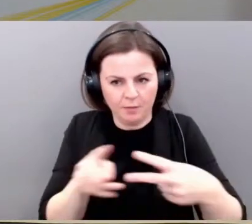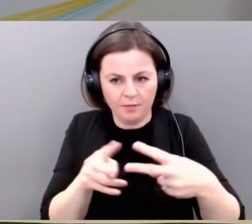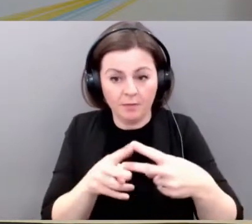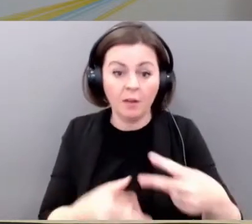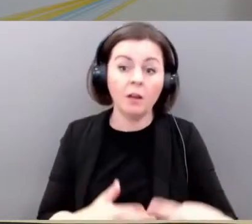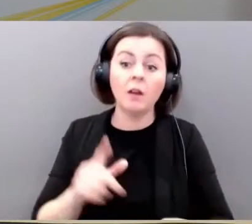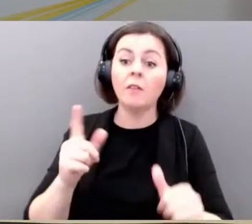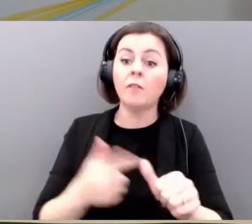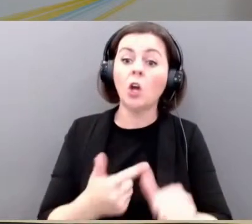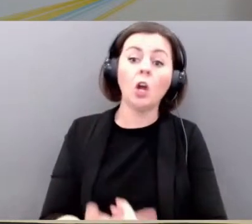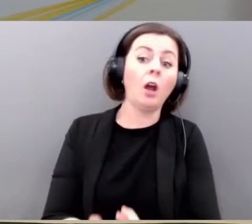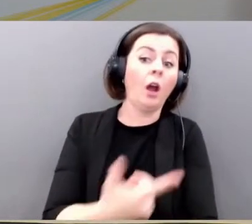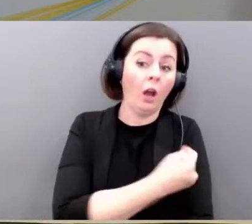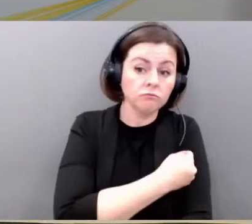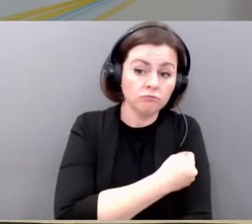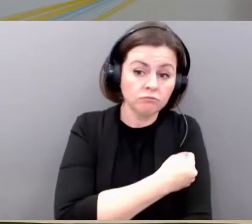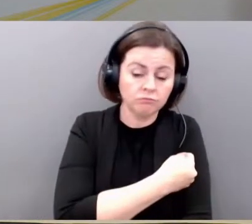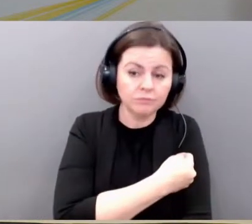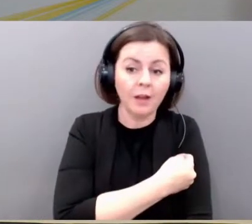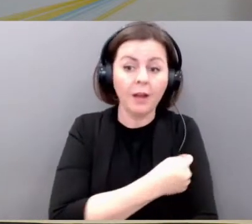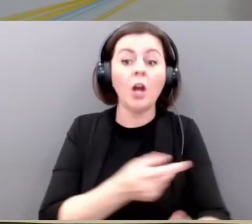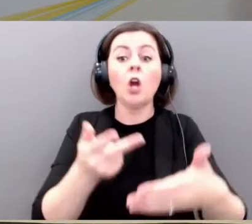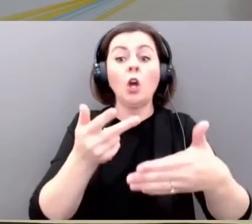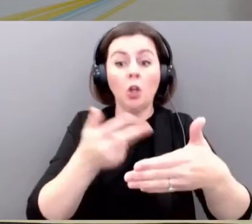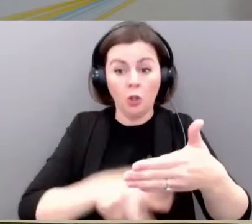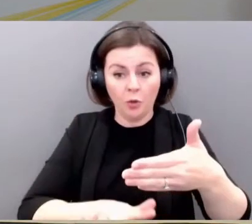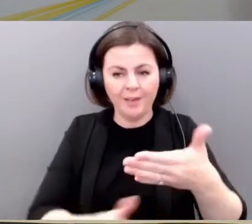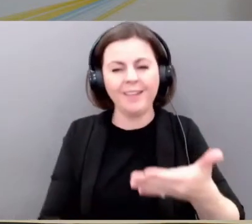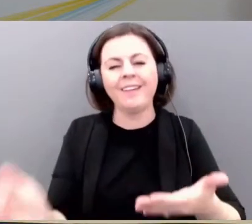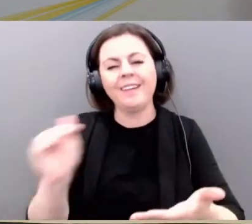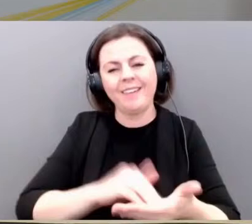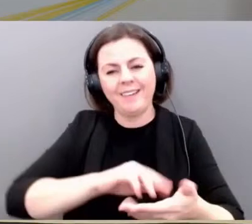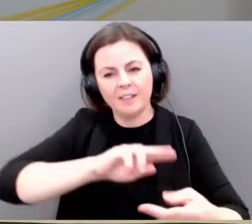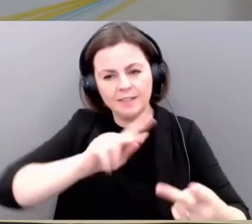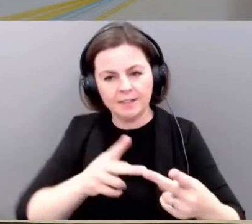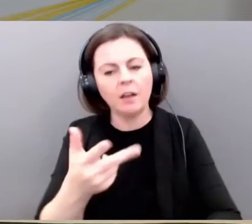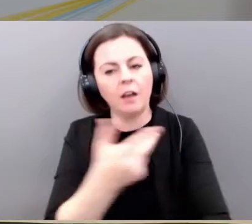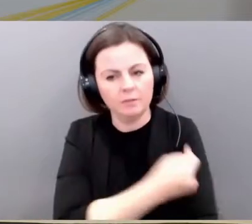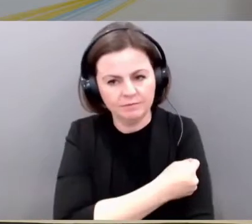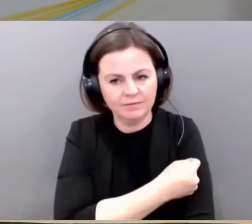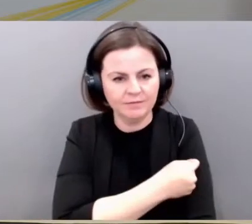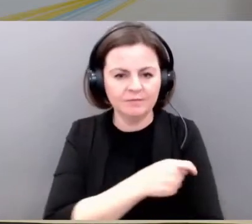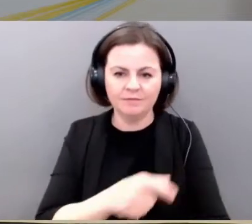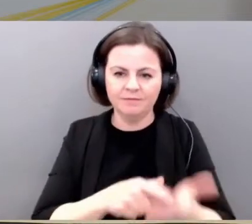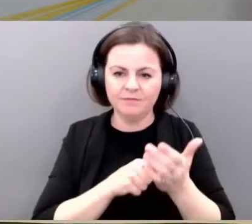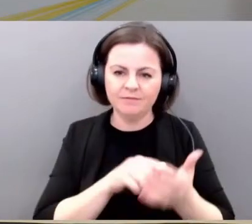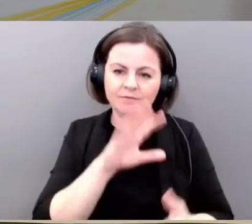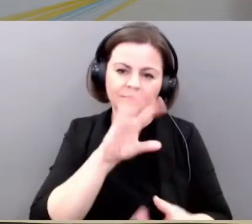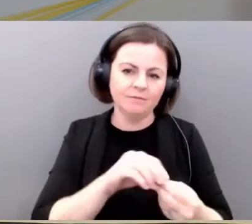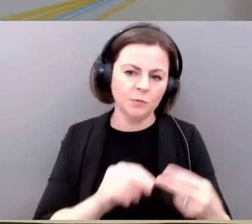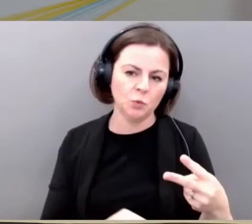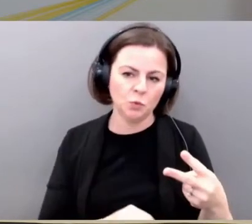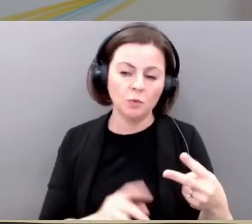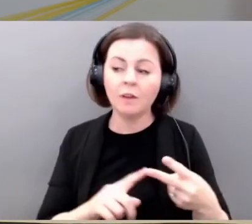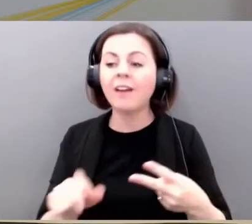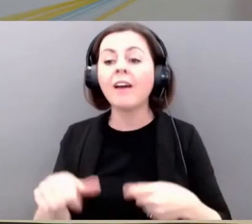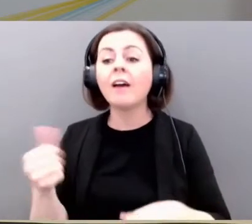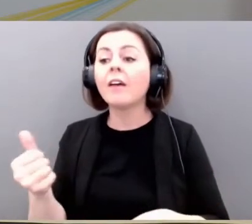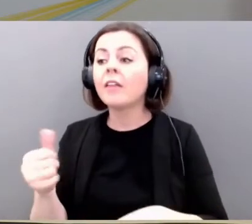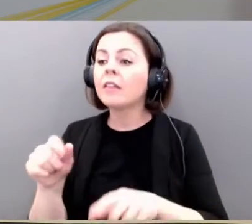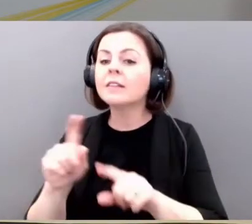first immunization. And there are other vaccine candidates currently being reviewed by Health Canada.